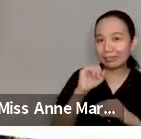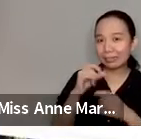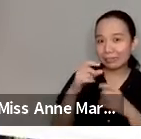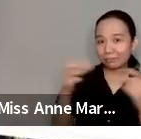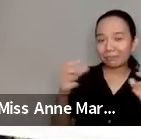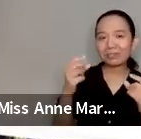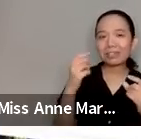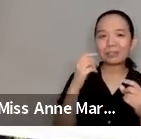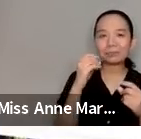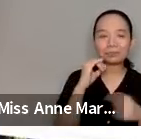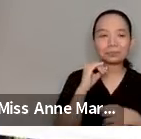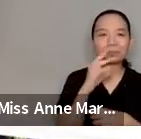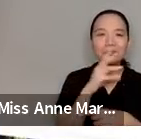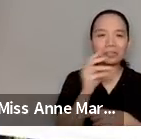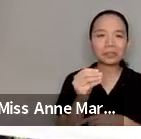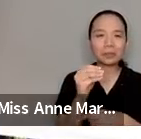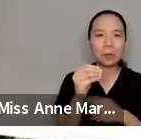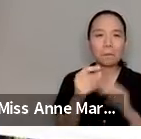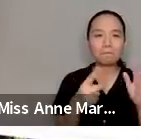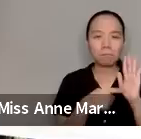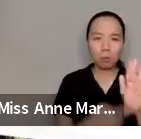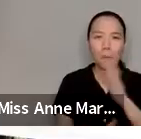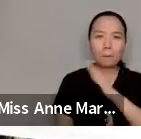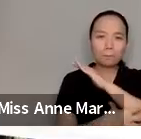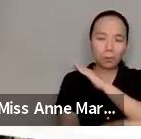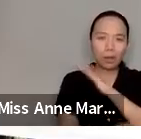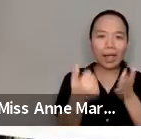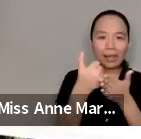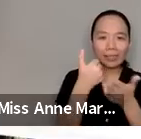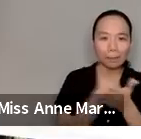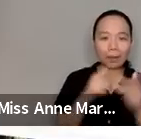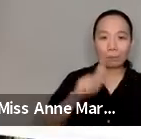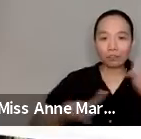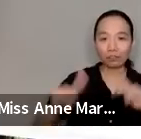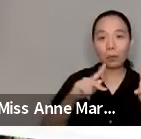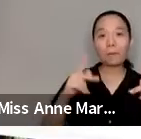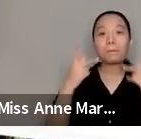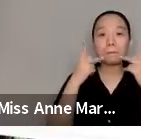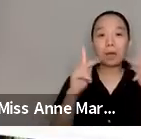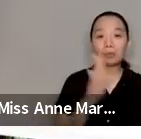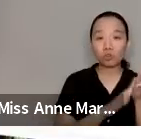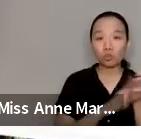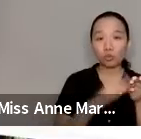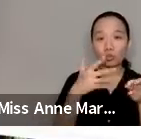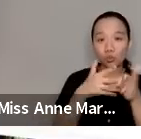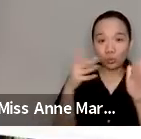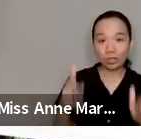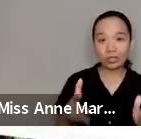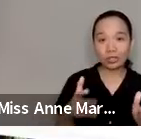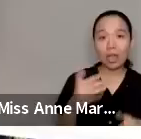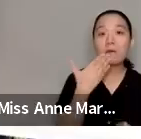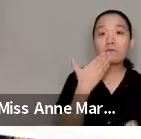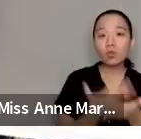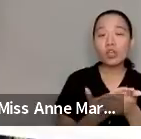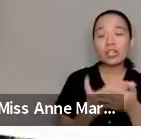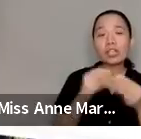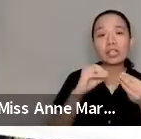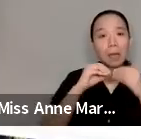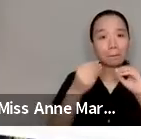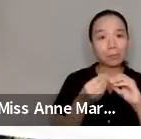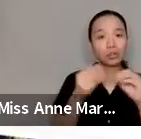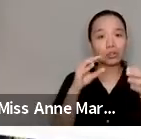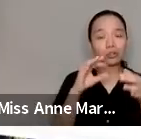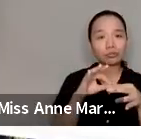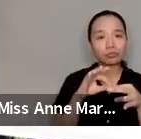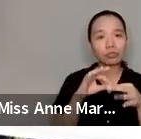not results reveal the poor academic performance of public school students, a good number of public school